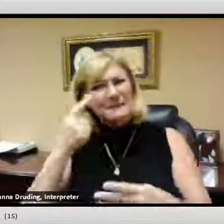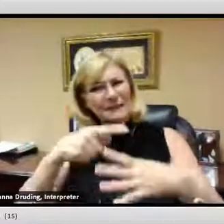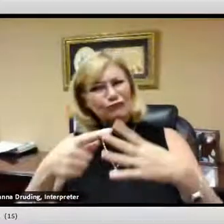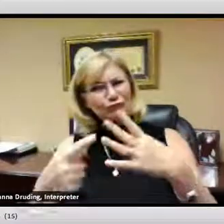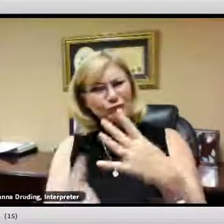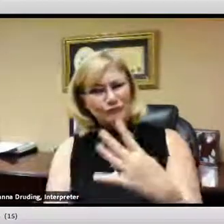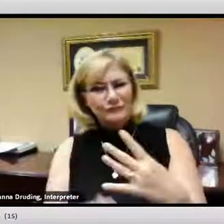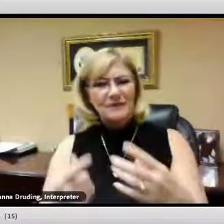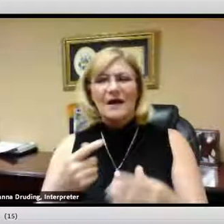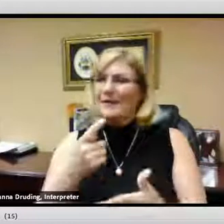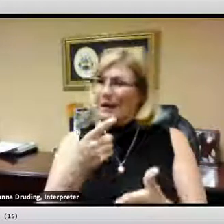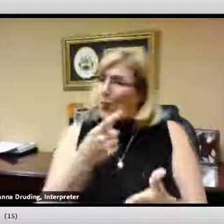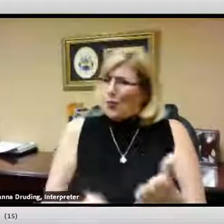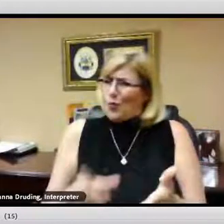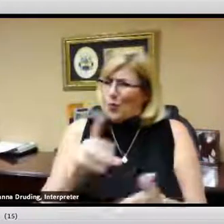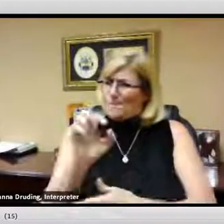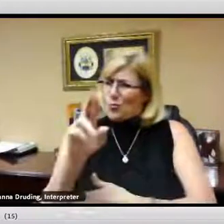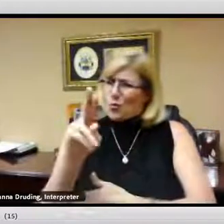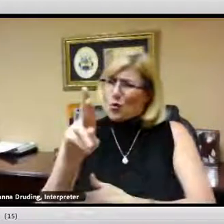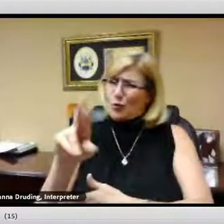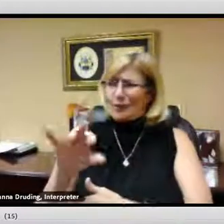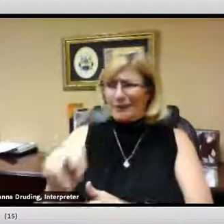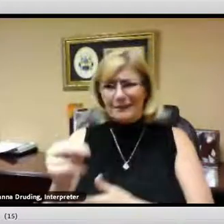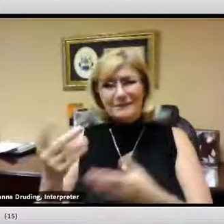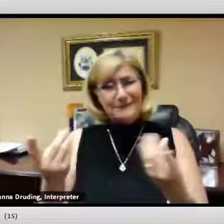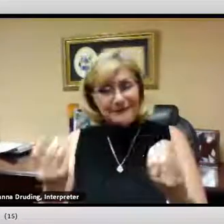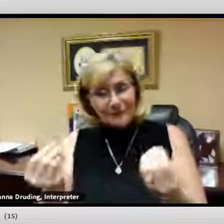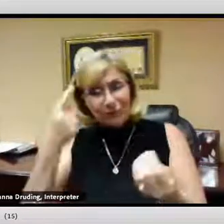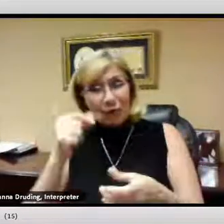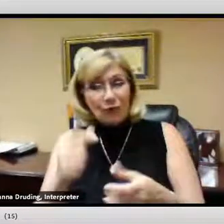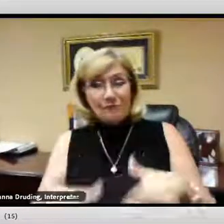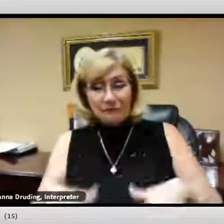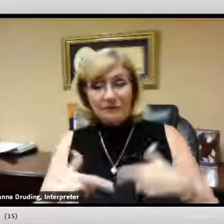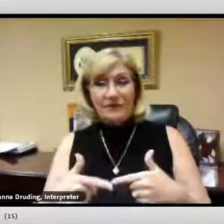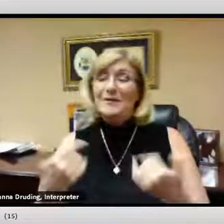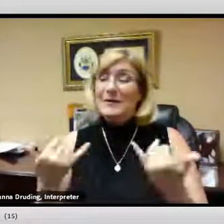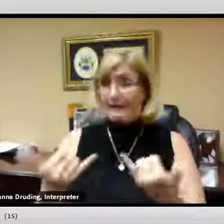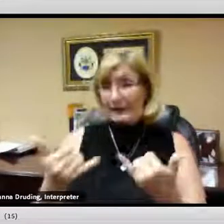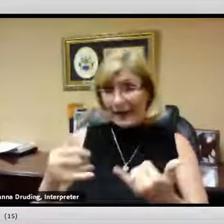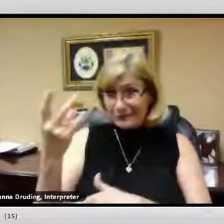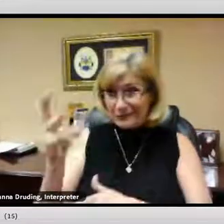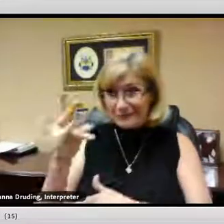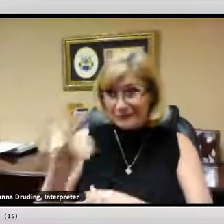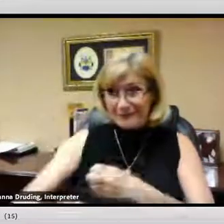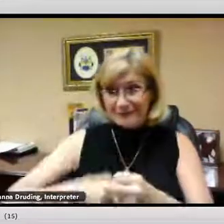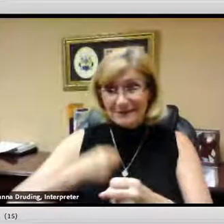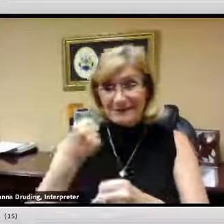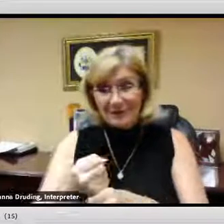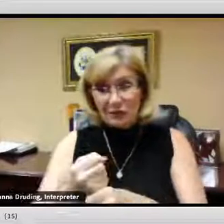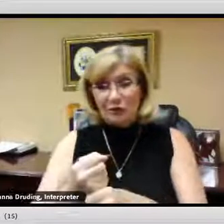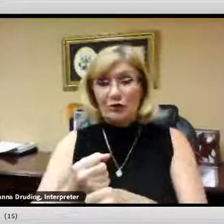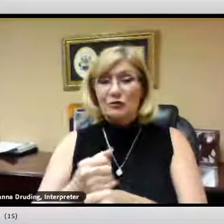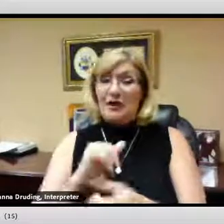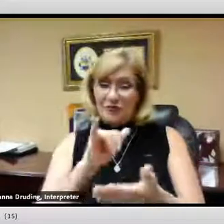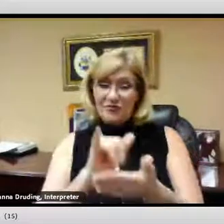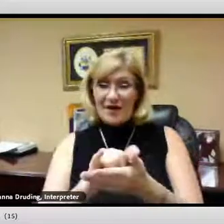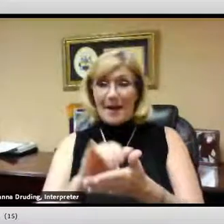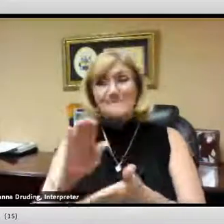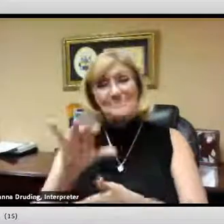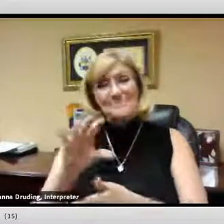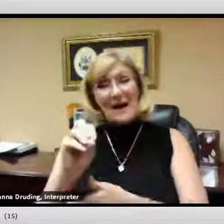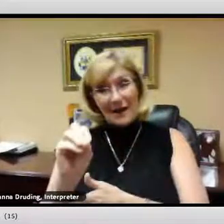kind of what Maureen does. What Maureen's done. It's actually almost been 17 years now. That bio was written